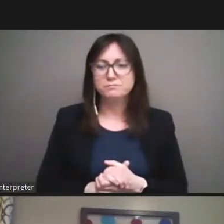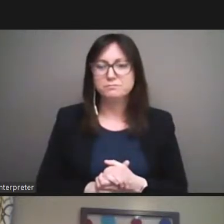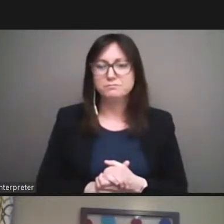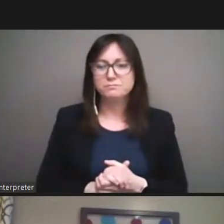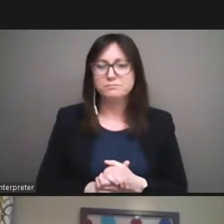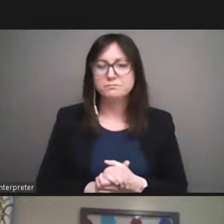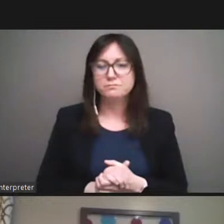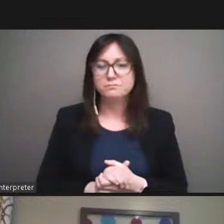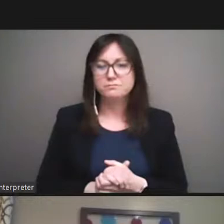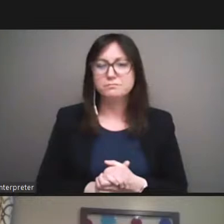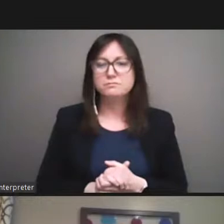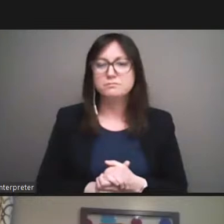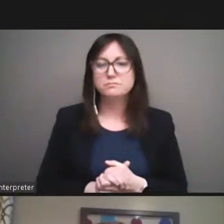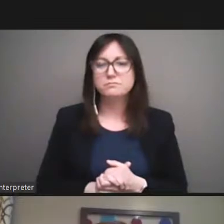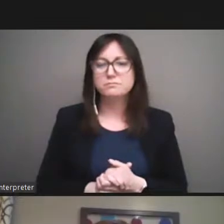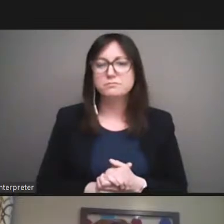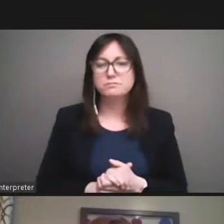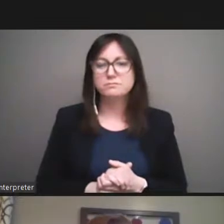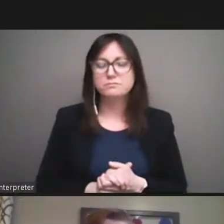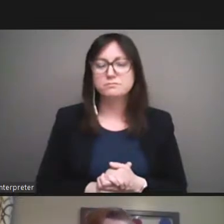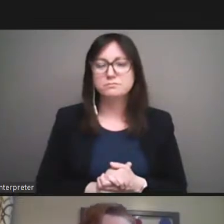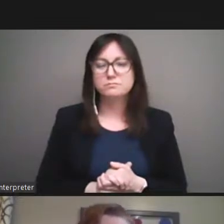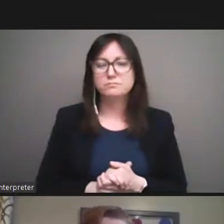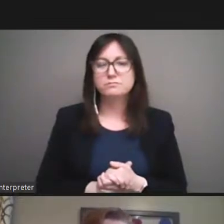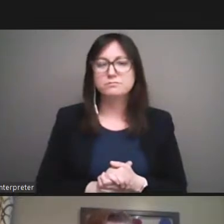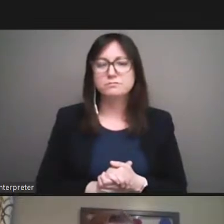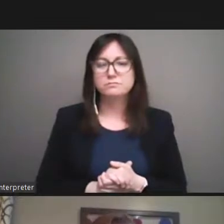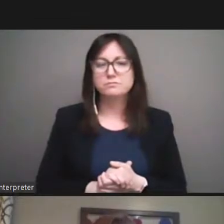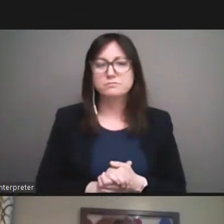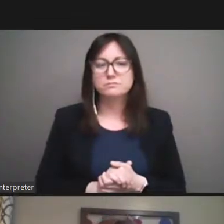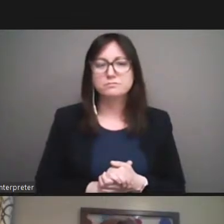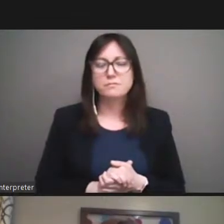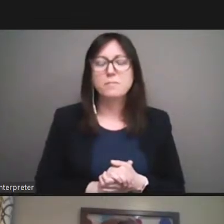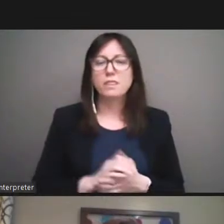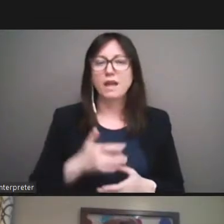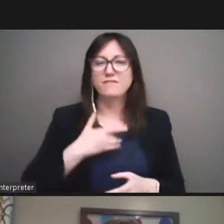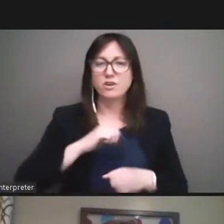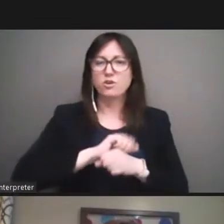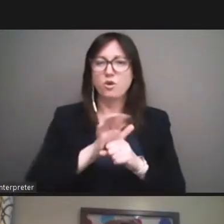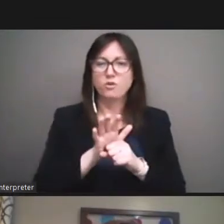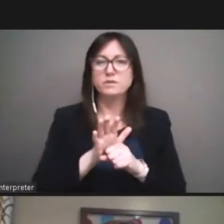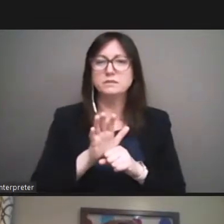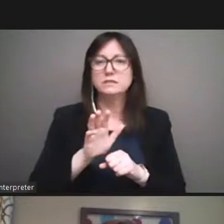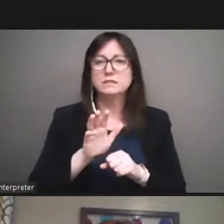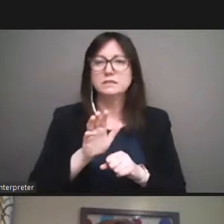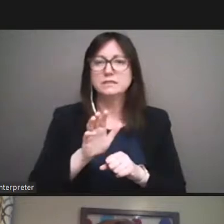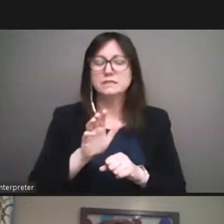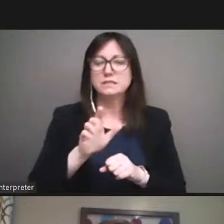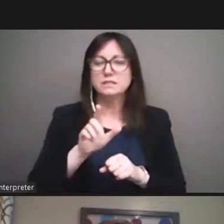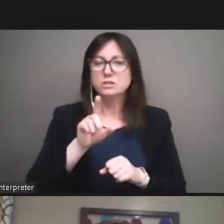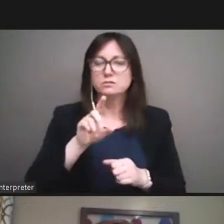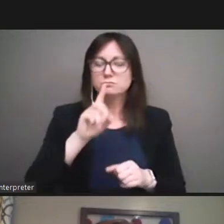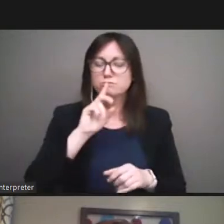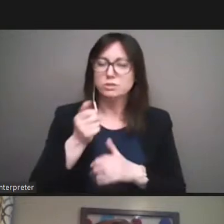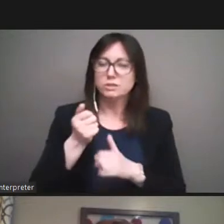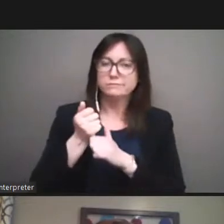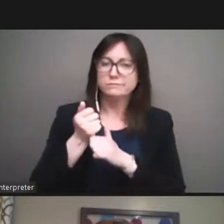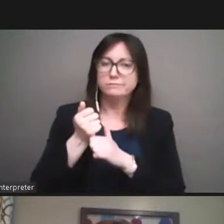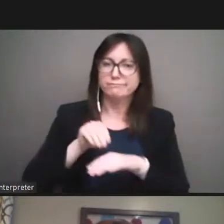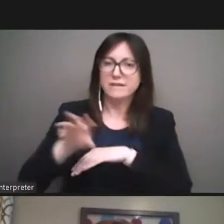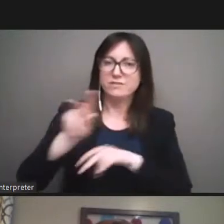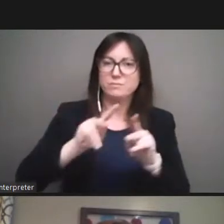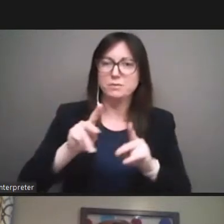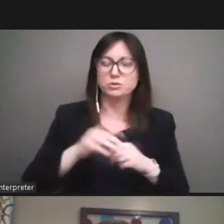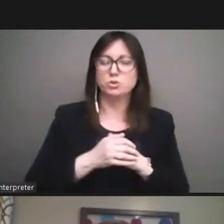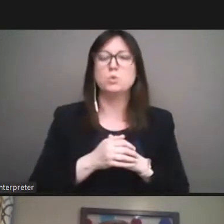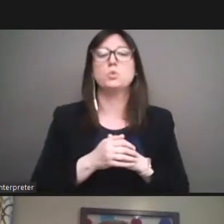to sacrifice, small luxuries for the greater good, right? For the beginning